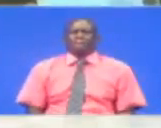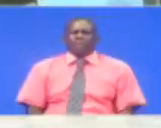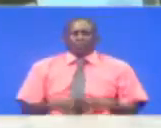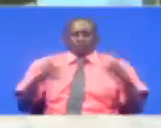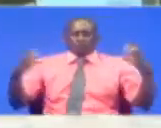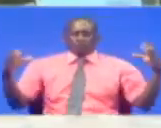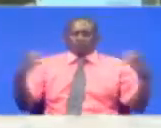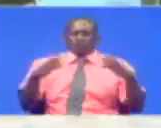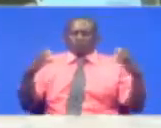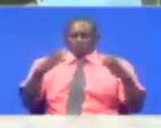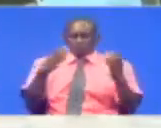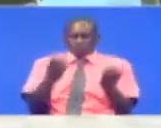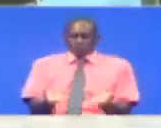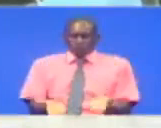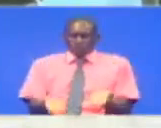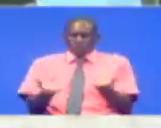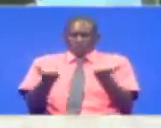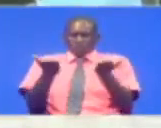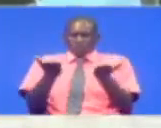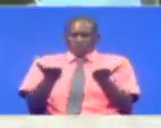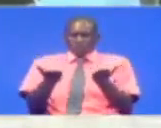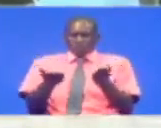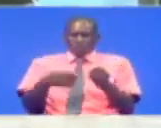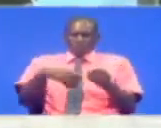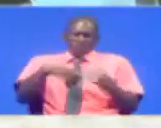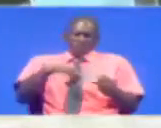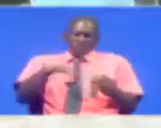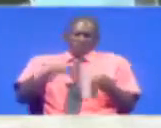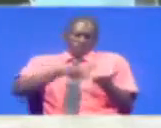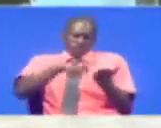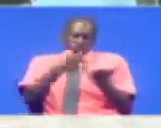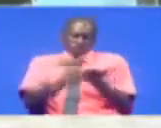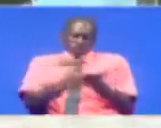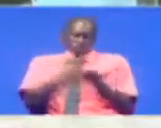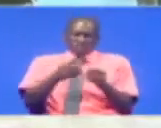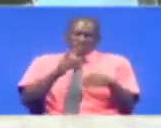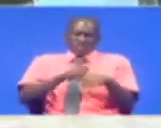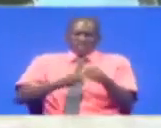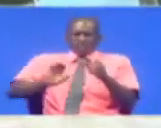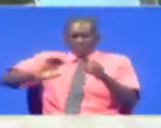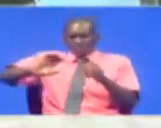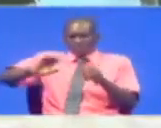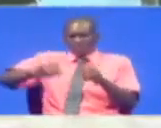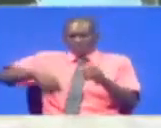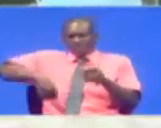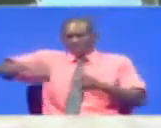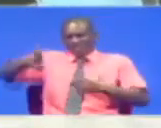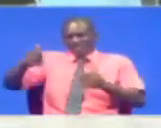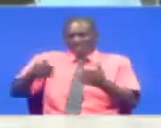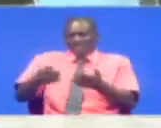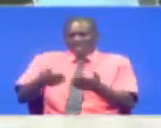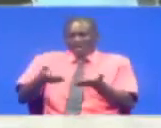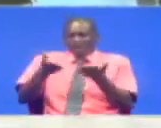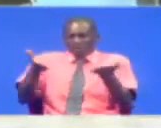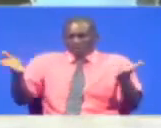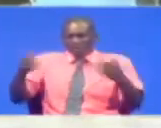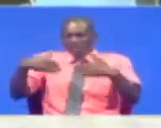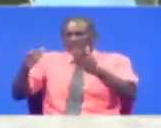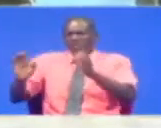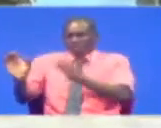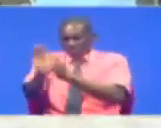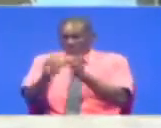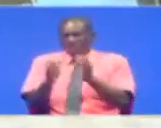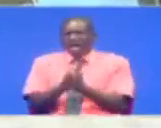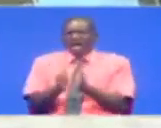Communities, we increase revenues that the country gets when we export our products outside the country. And generally,